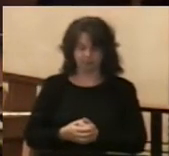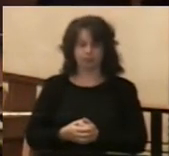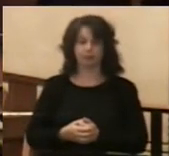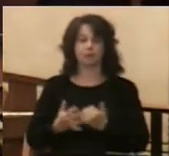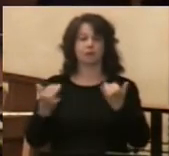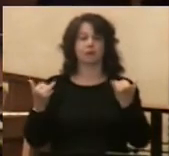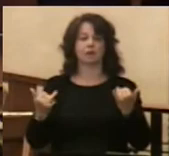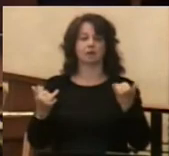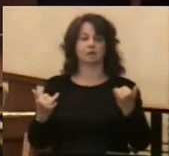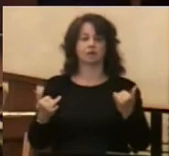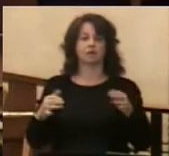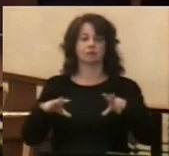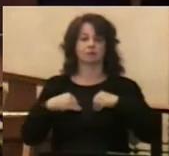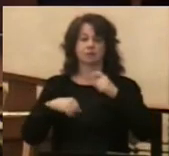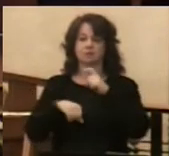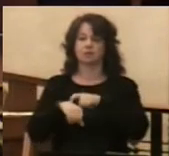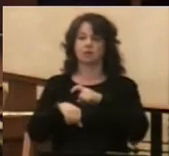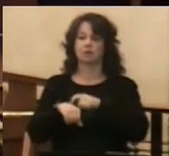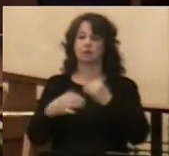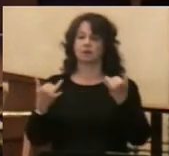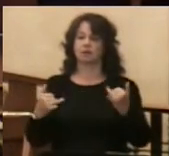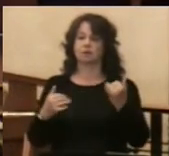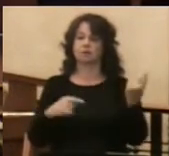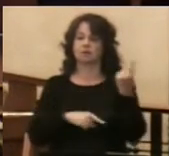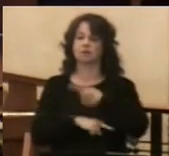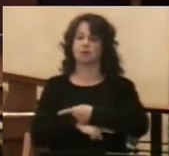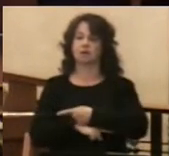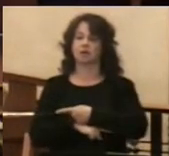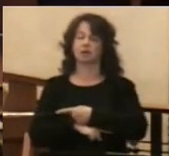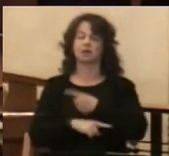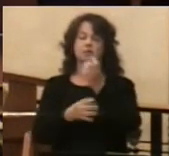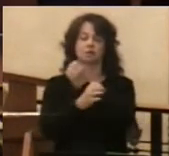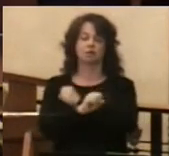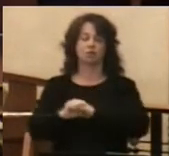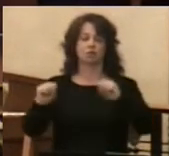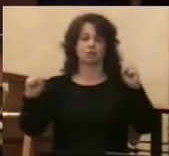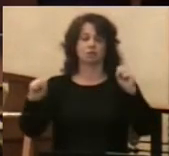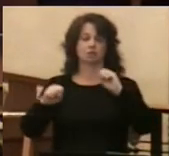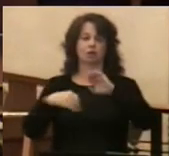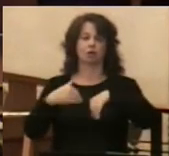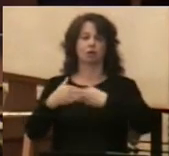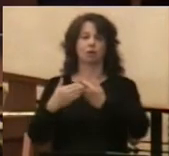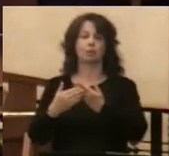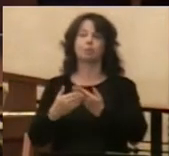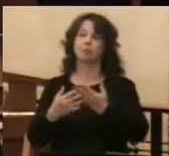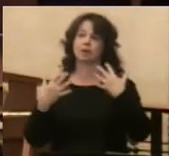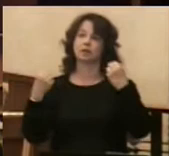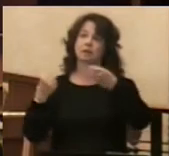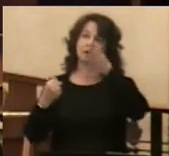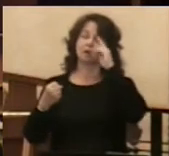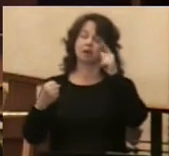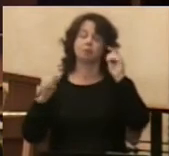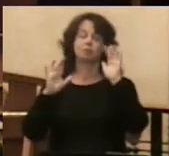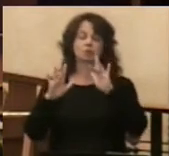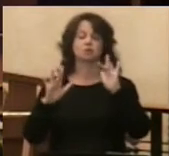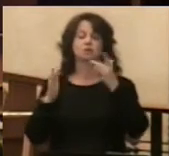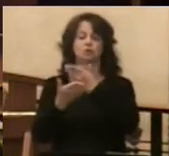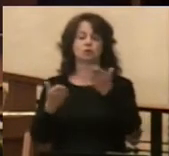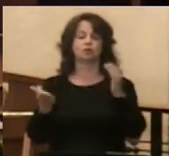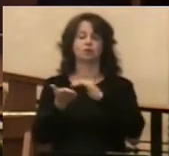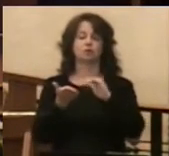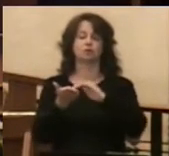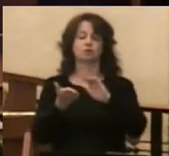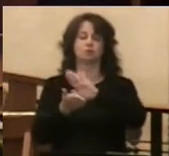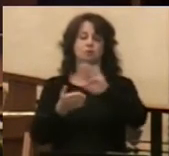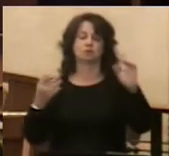Behold, now is the acceptable time. Now is the day of salvation. Almighty God has mercy on you, forgives you all